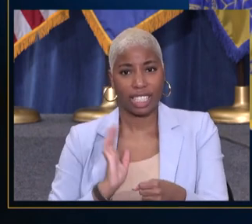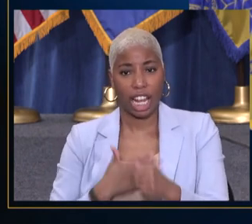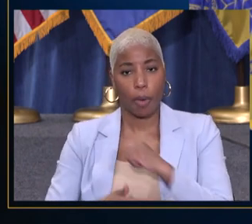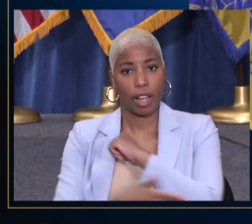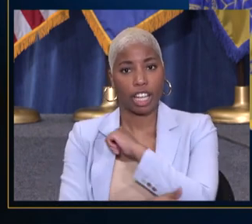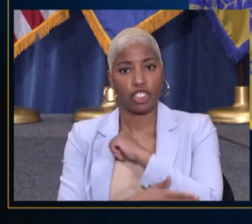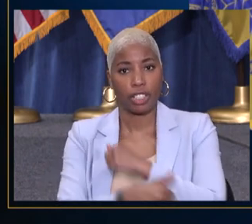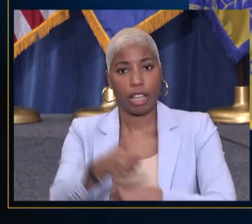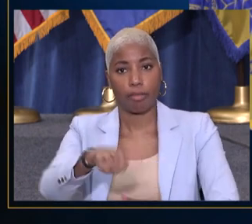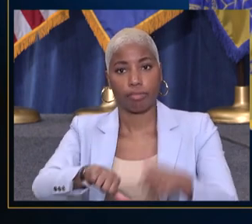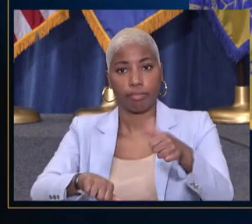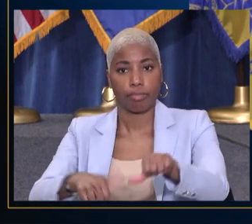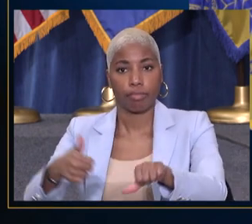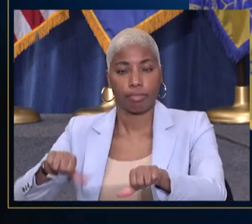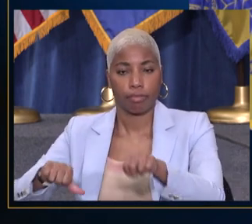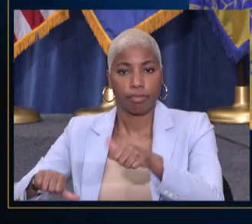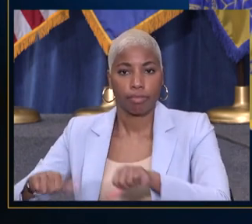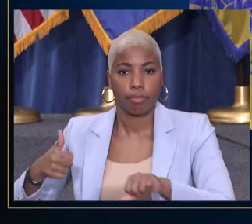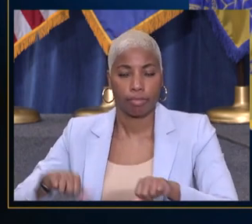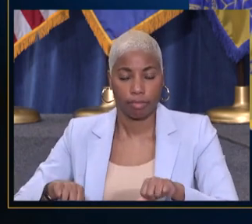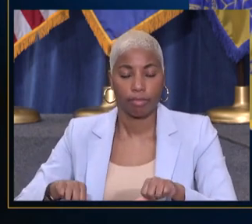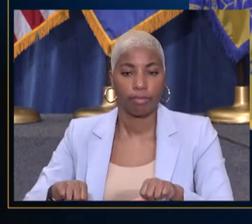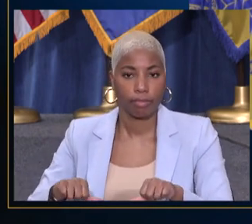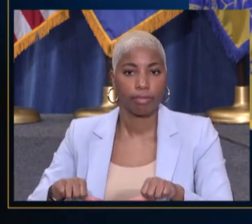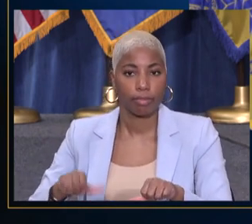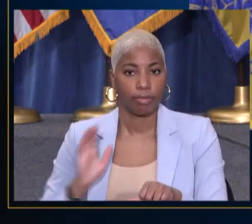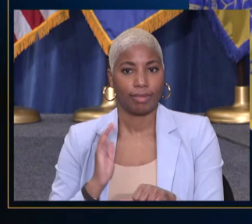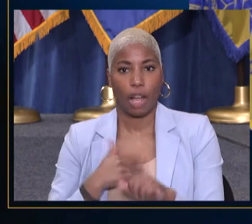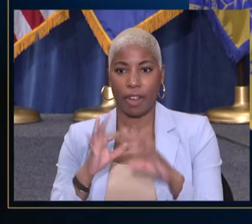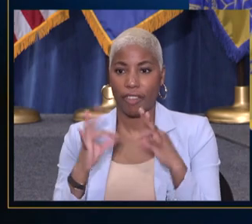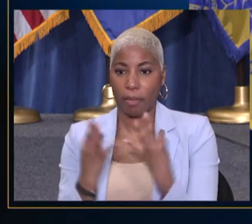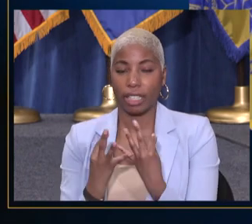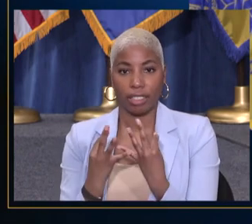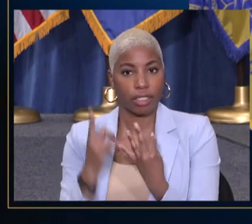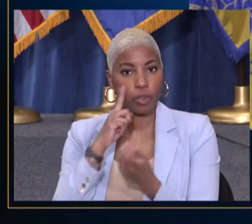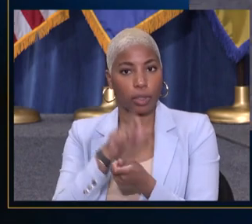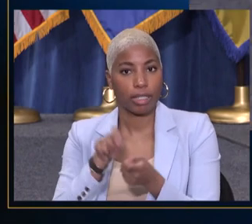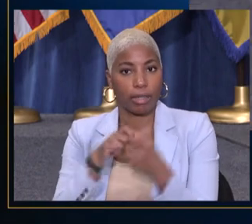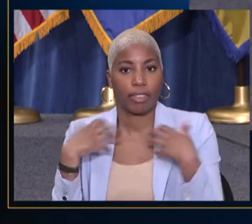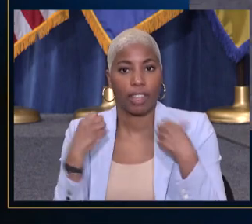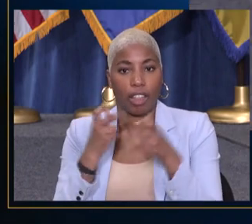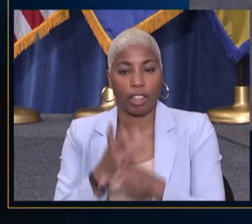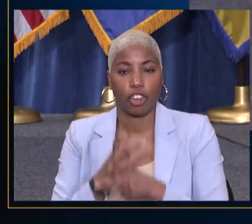intentionally denying our families with the health care that they need.